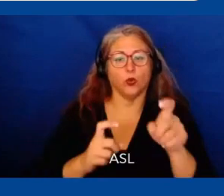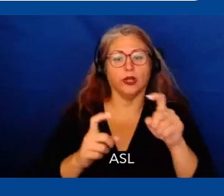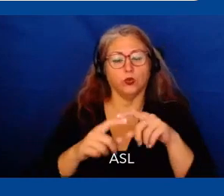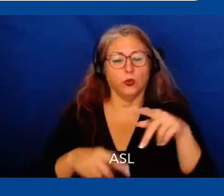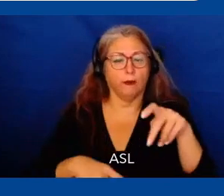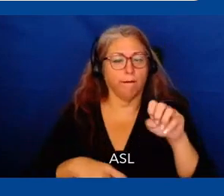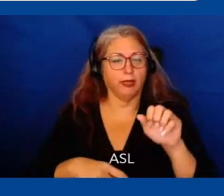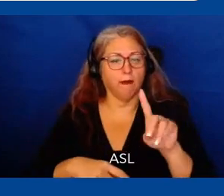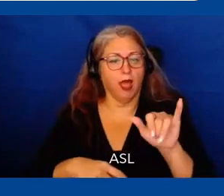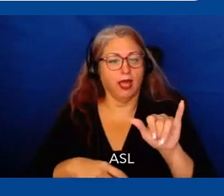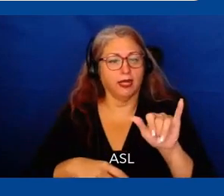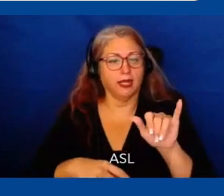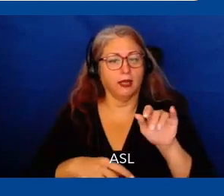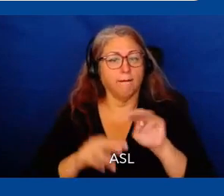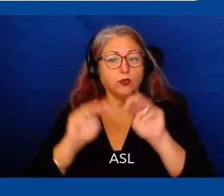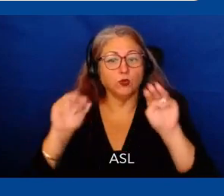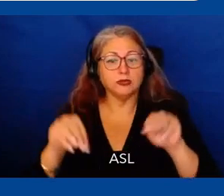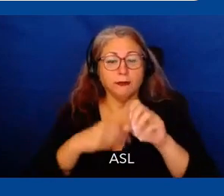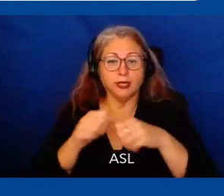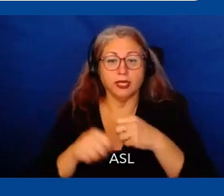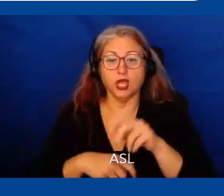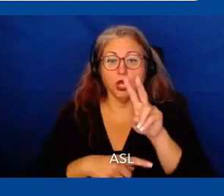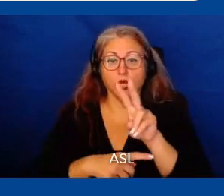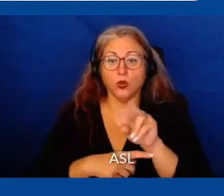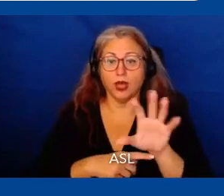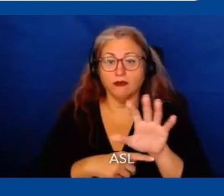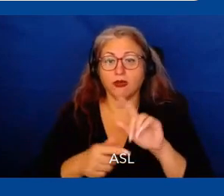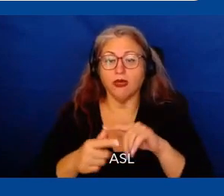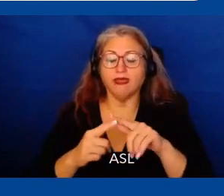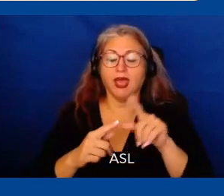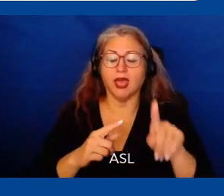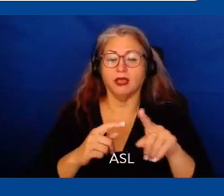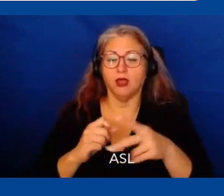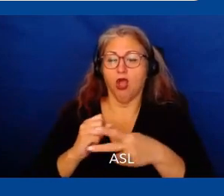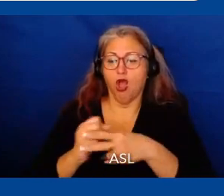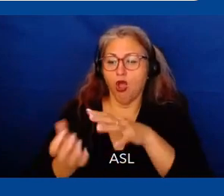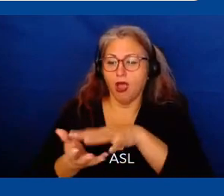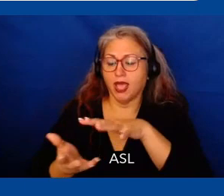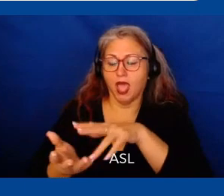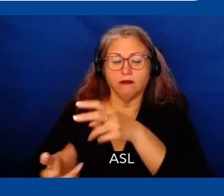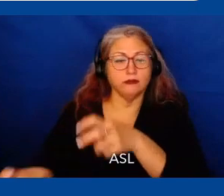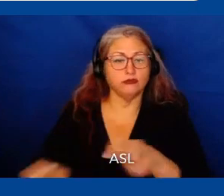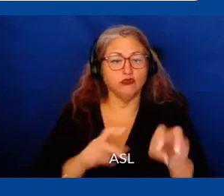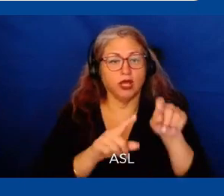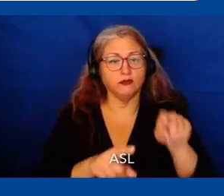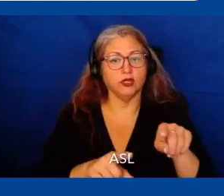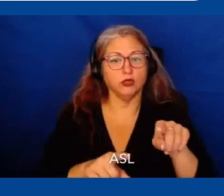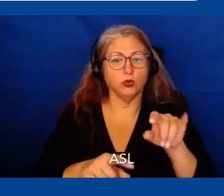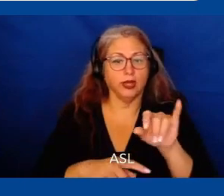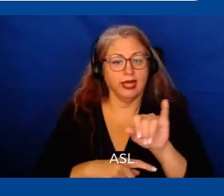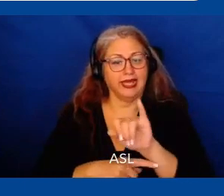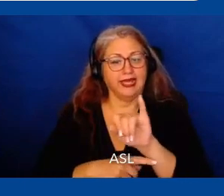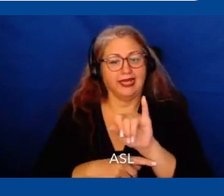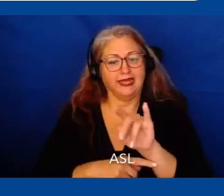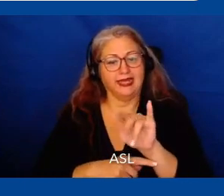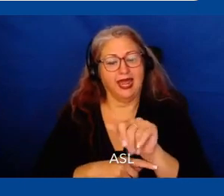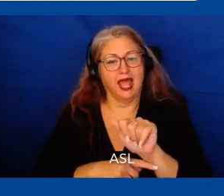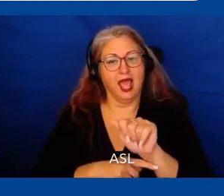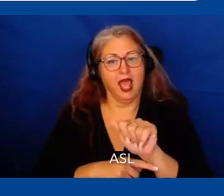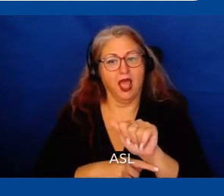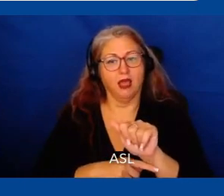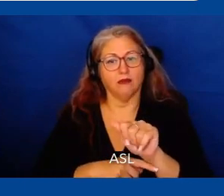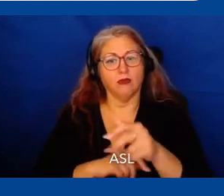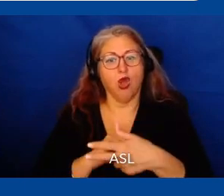Museum in 2005, and then the archive was transferred to Indiana Archive of Traditional